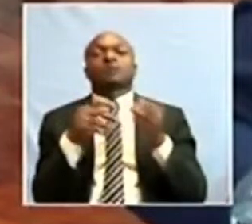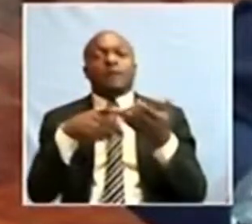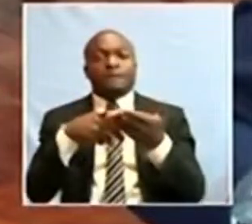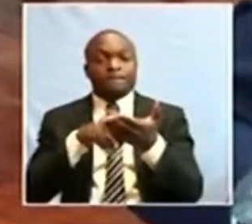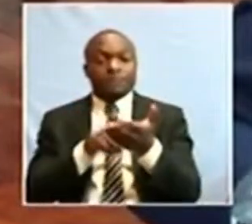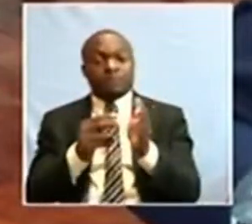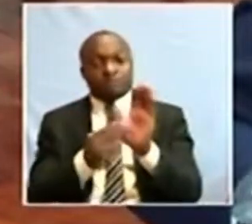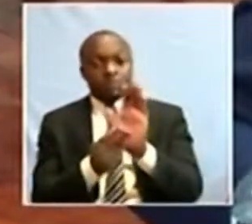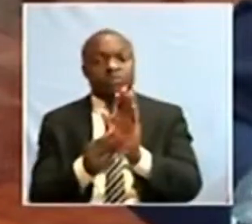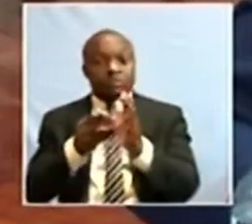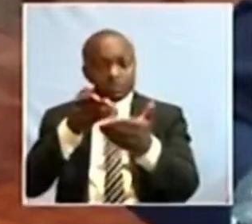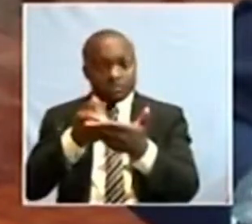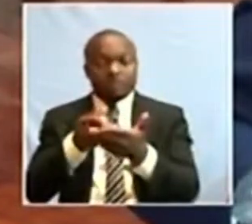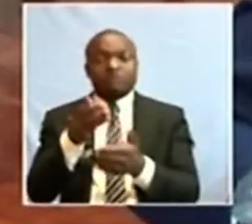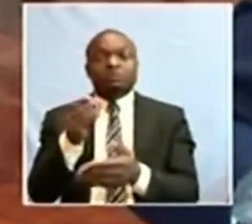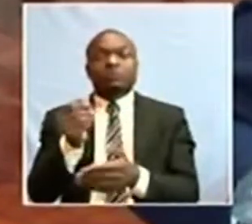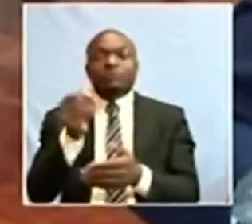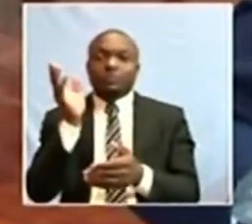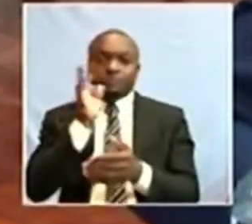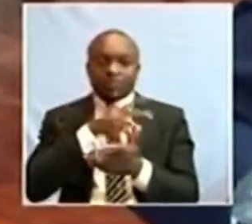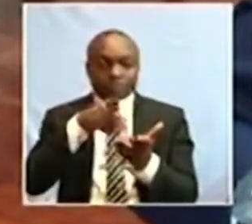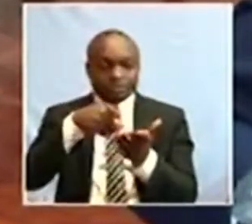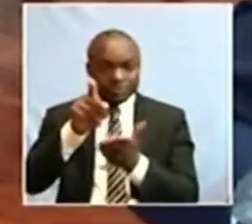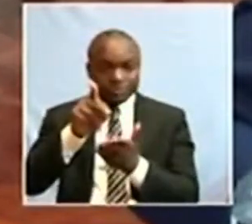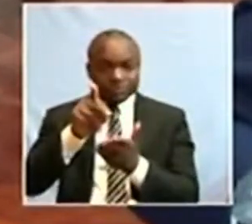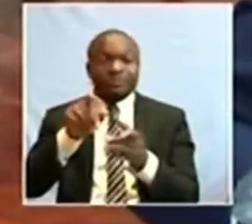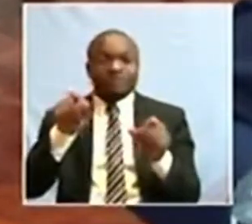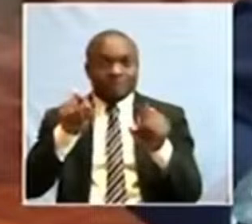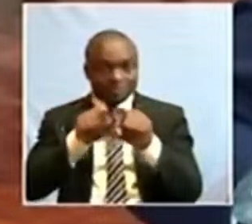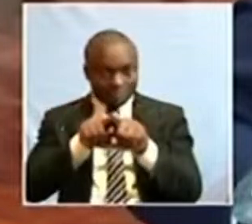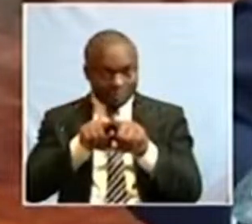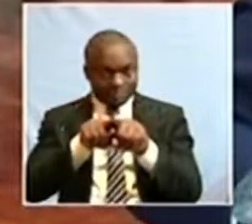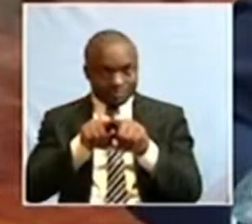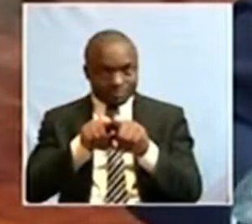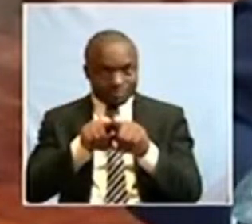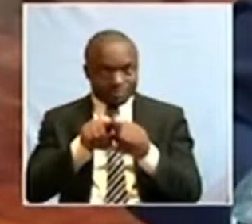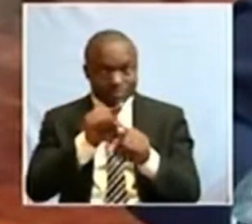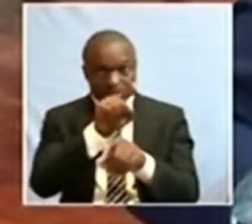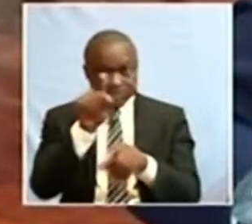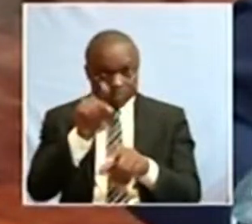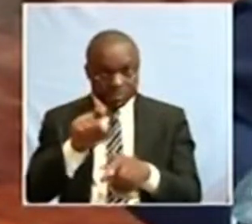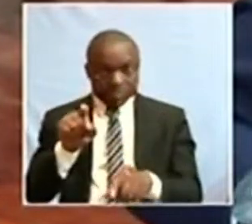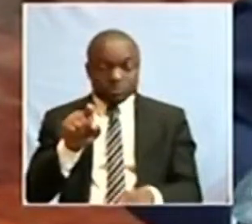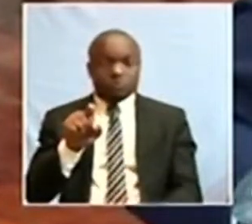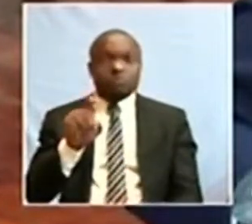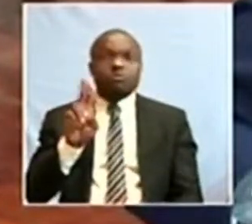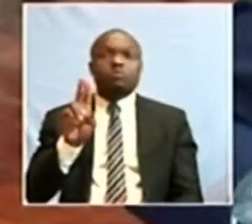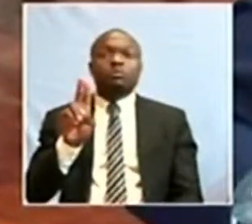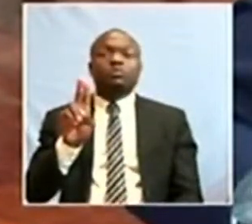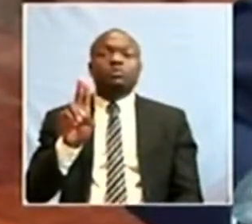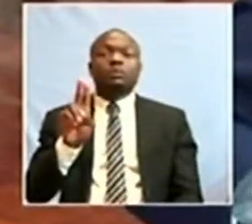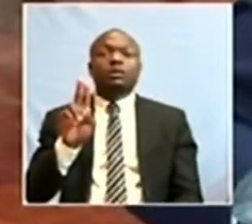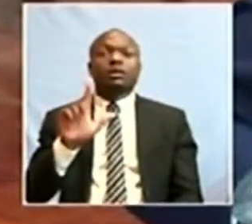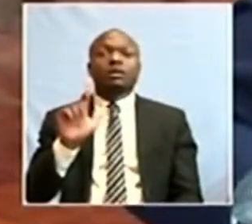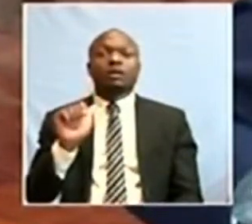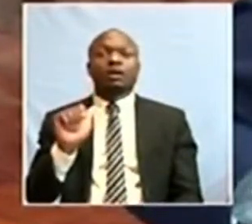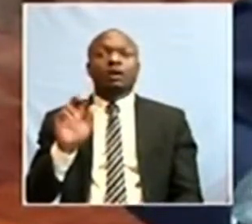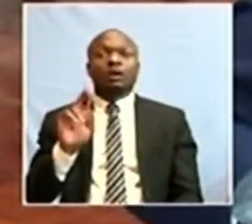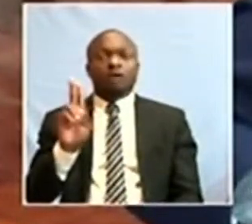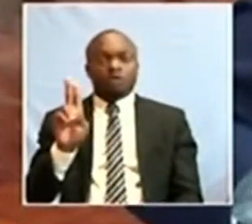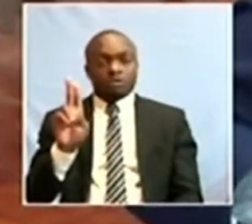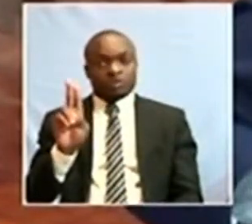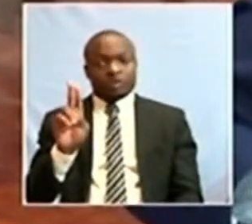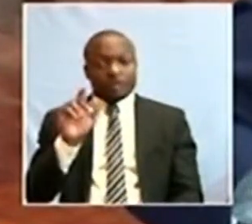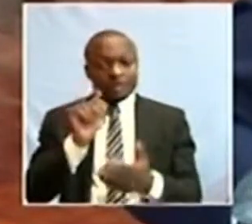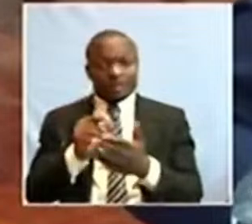to show that this money actually was paid, because from the same, in terms of Zulao and the FASUS, these are funds that are